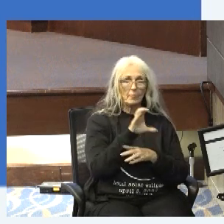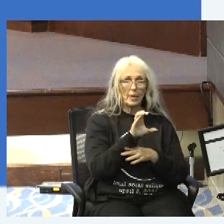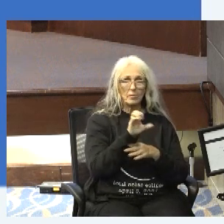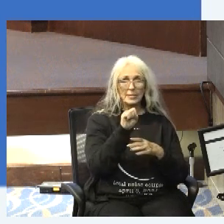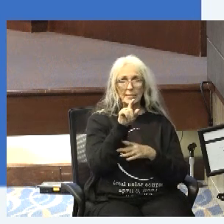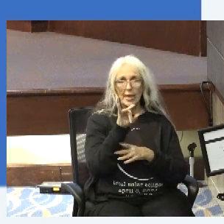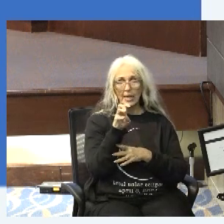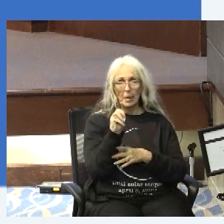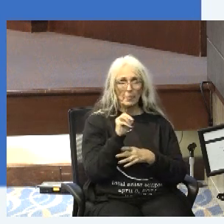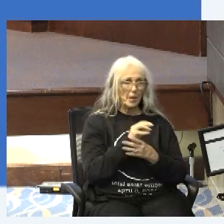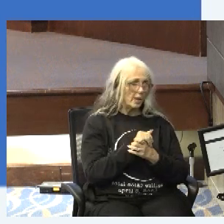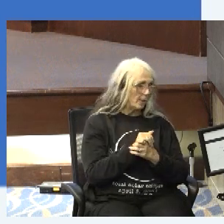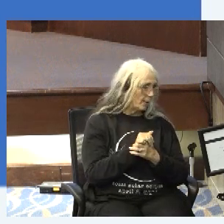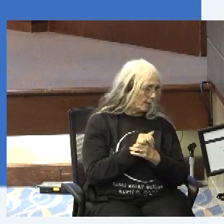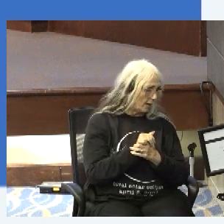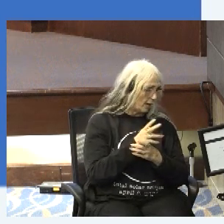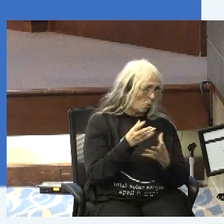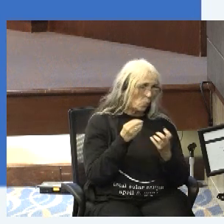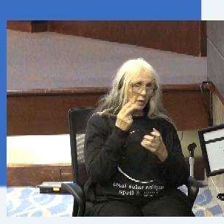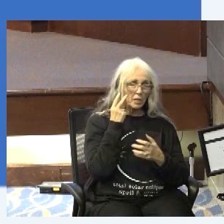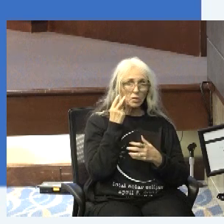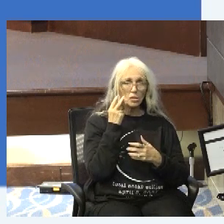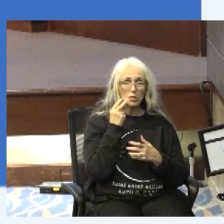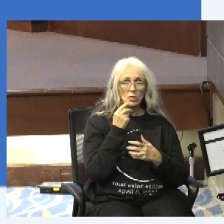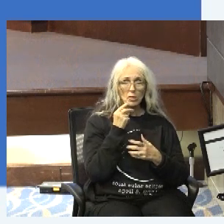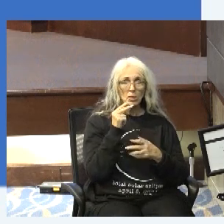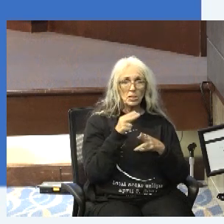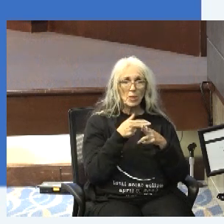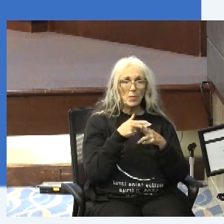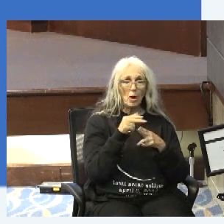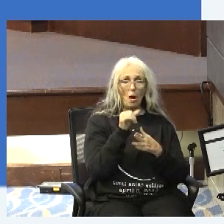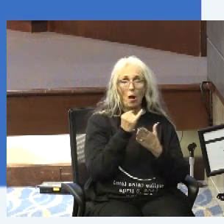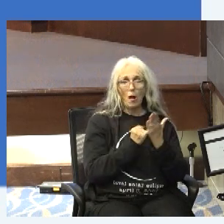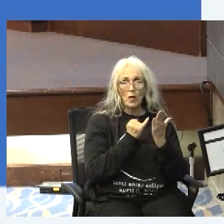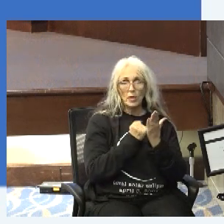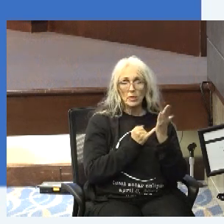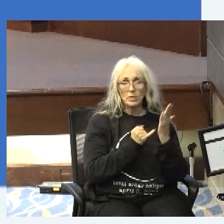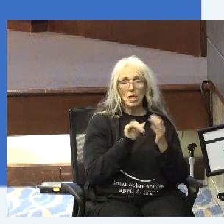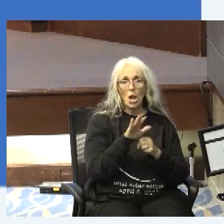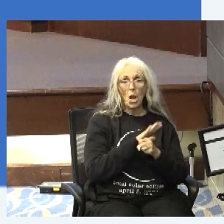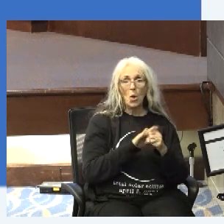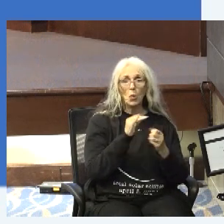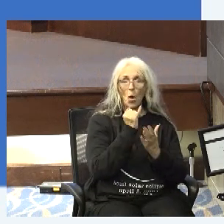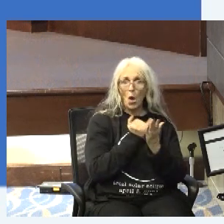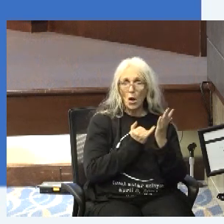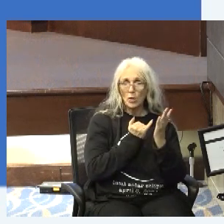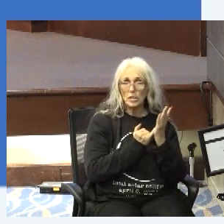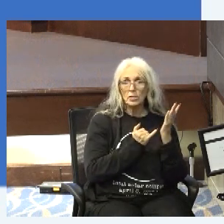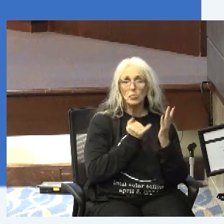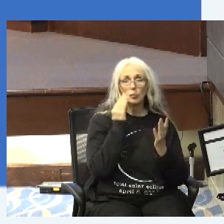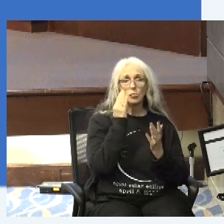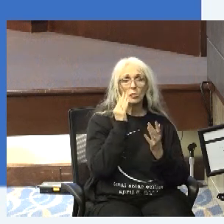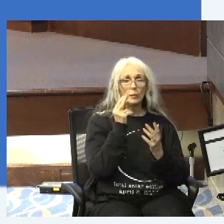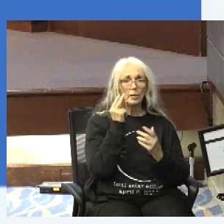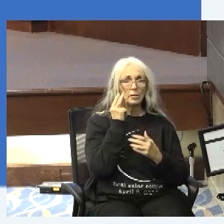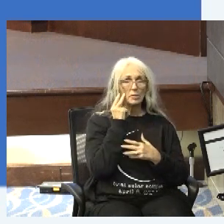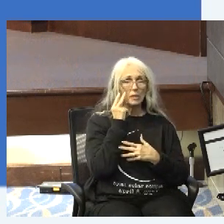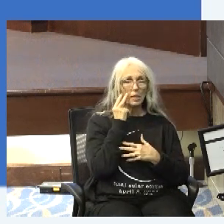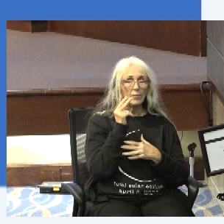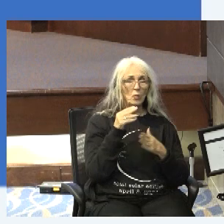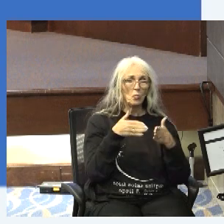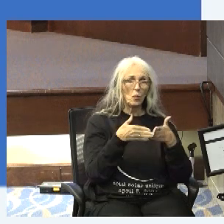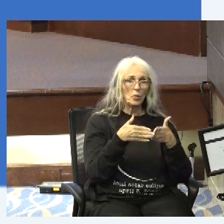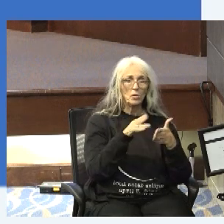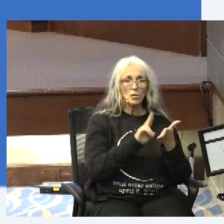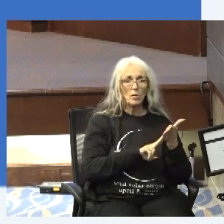Bradley mentioned, I also want to give a preview of a temporary art installation with some local artists that's going to be visible at the corner